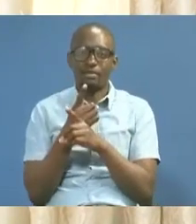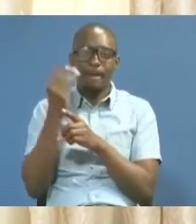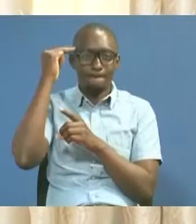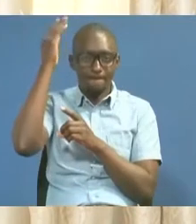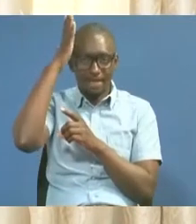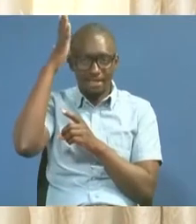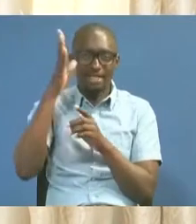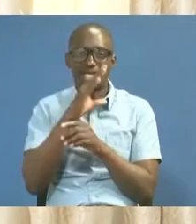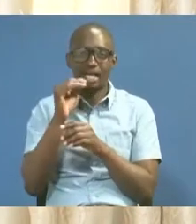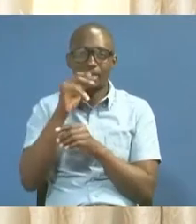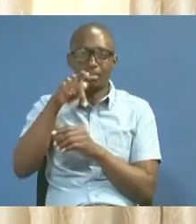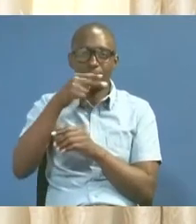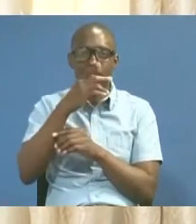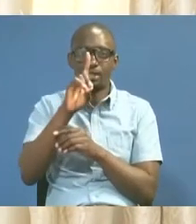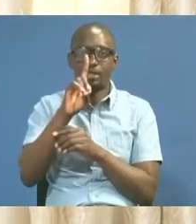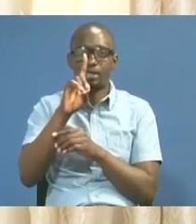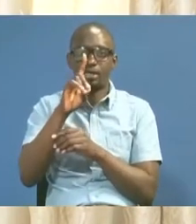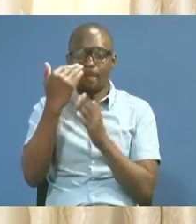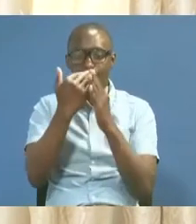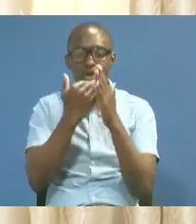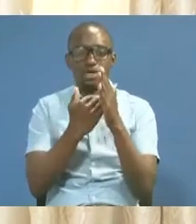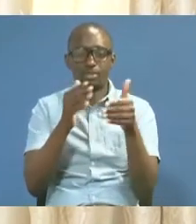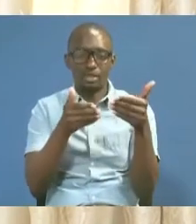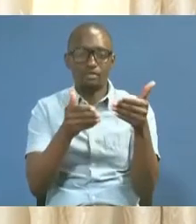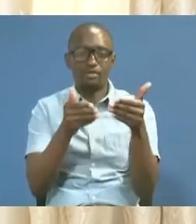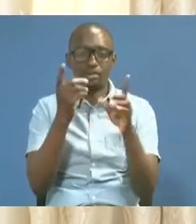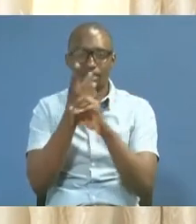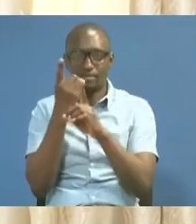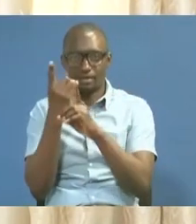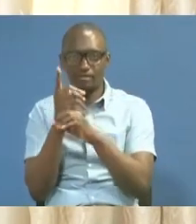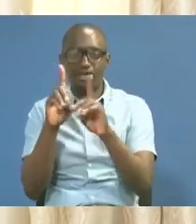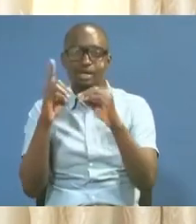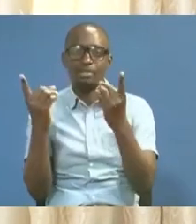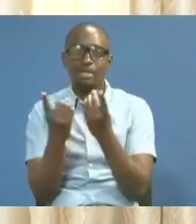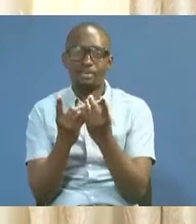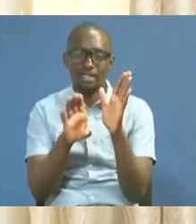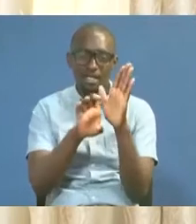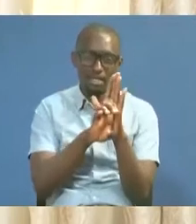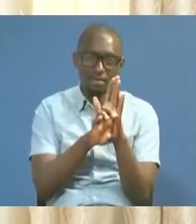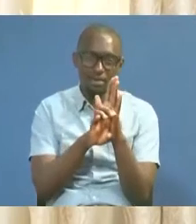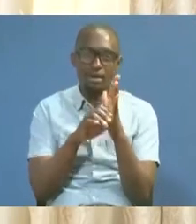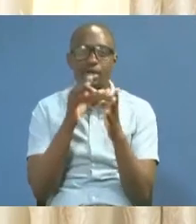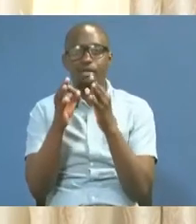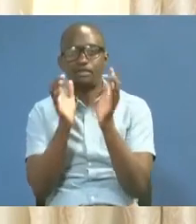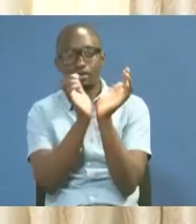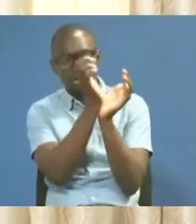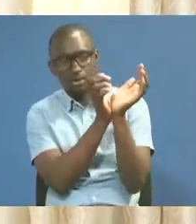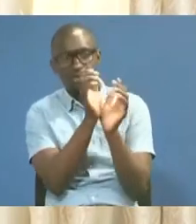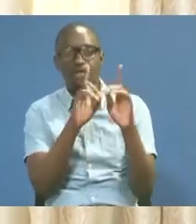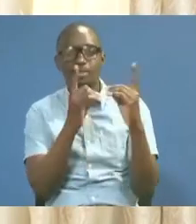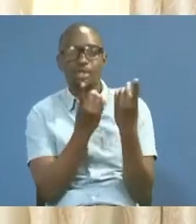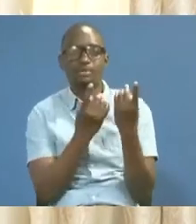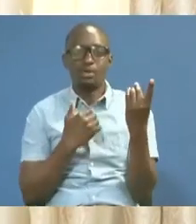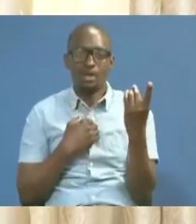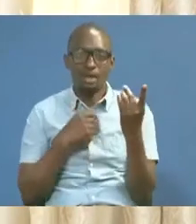and PhD programs that are offered by various departments. For example, if you're in geography, there are